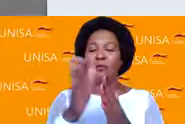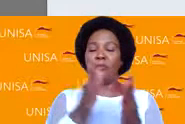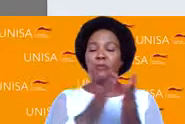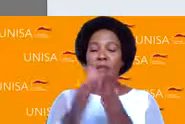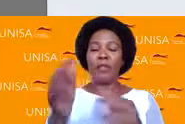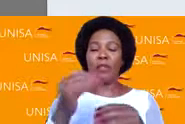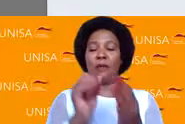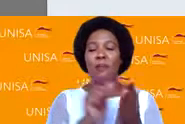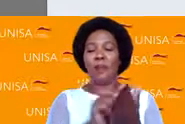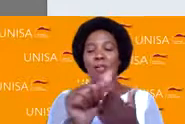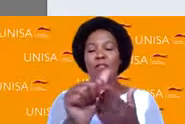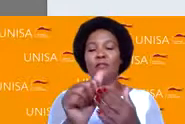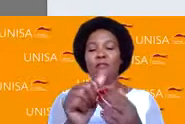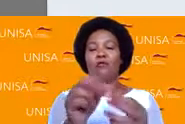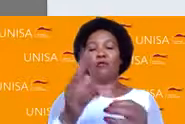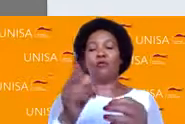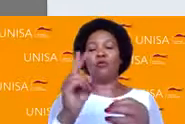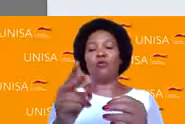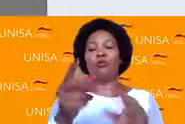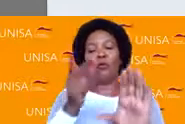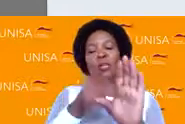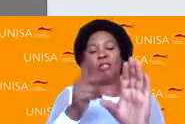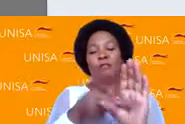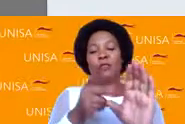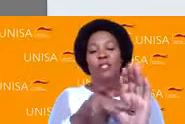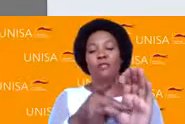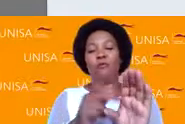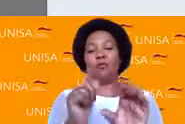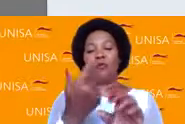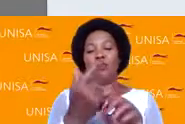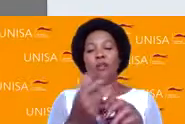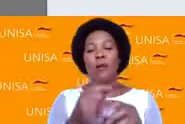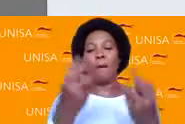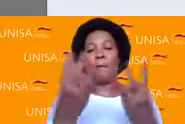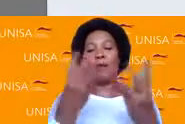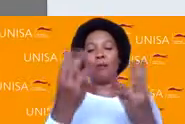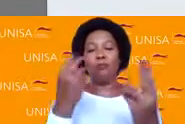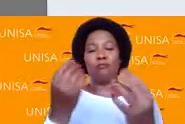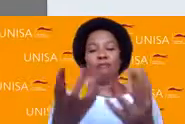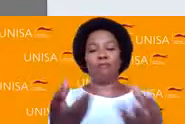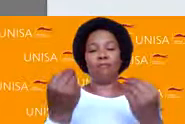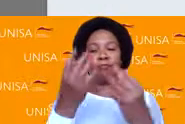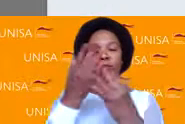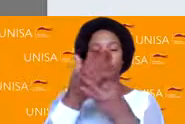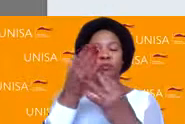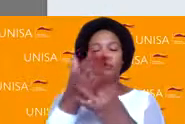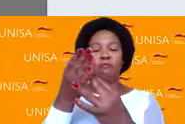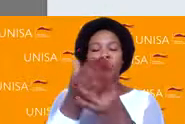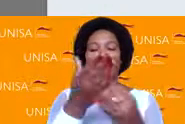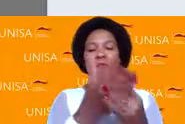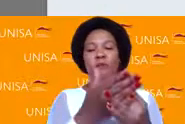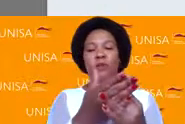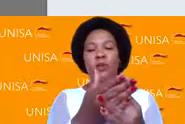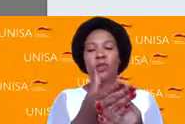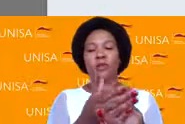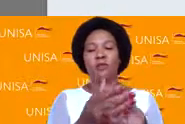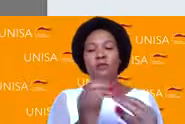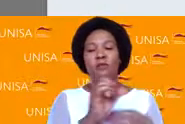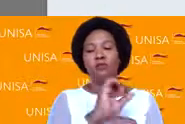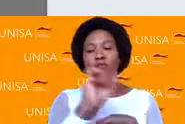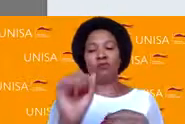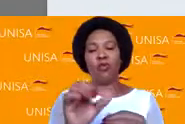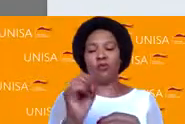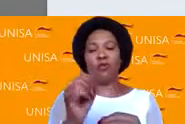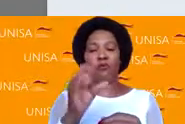the participants as well. And this will only be people that you have got access to through various courses or modules that